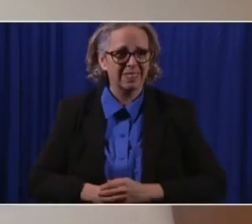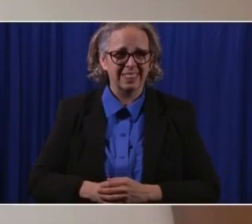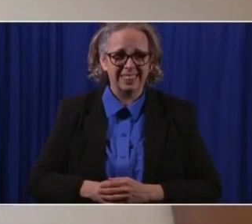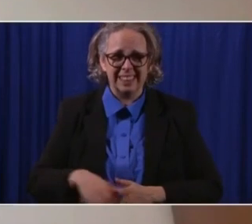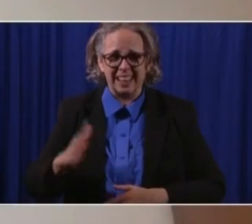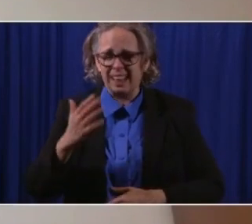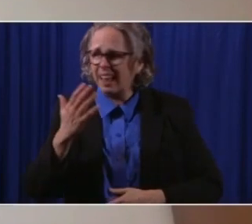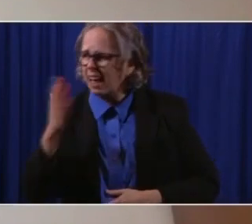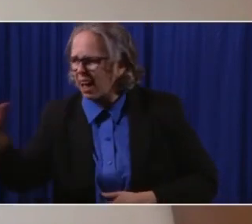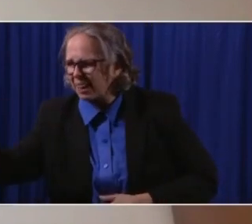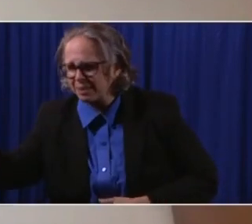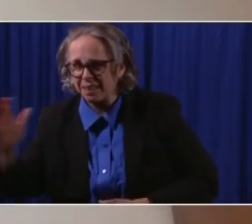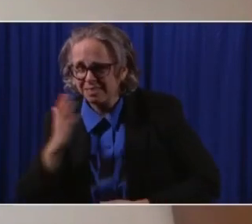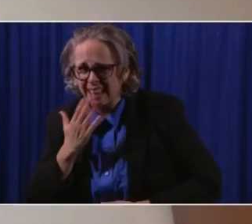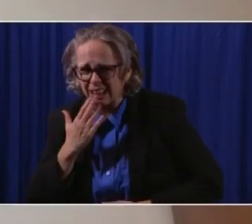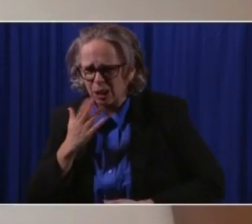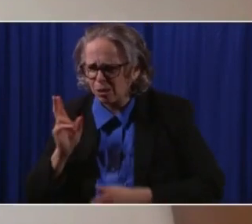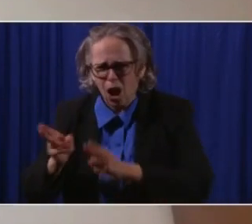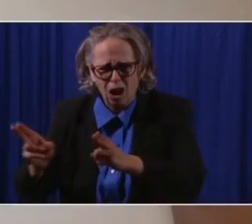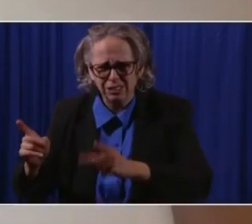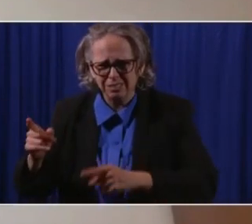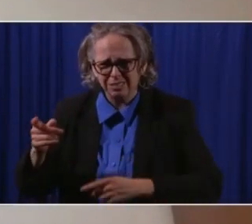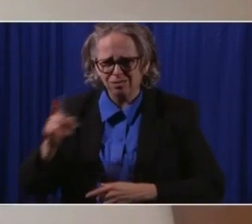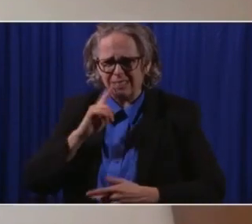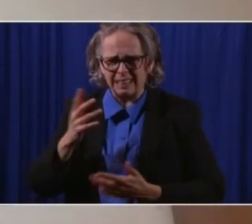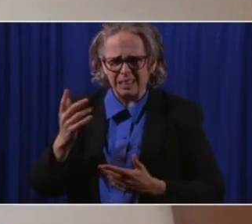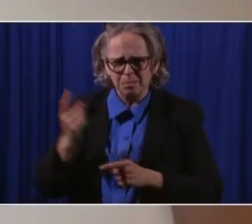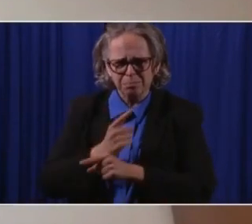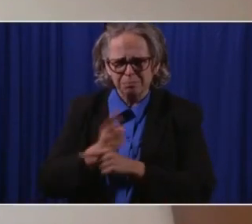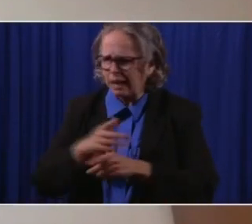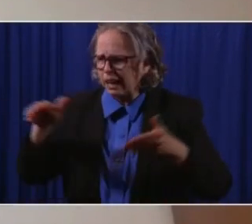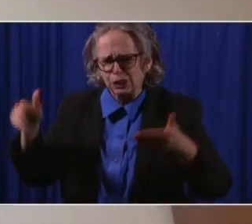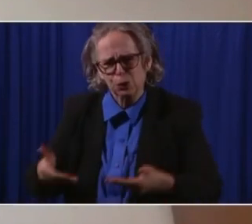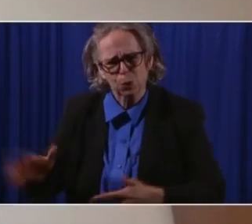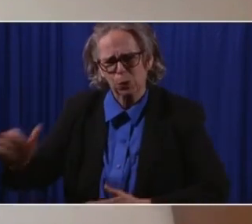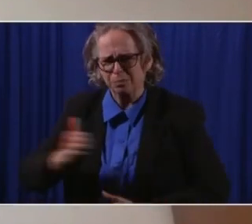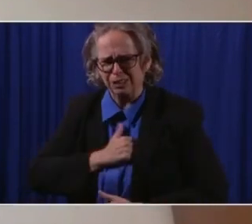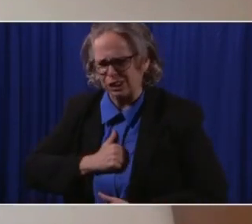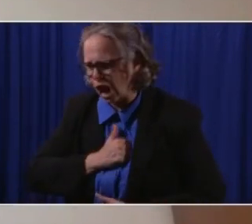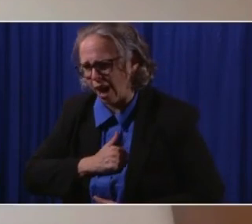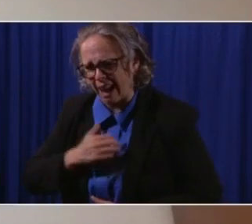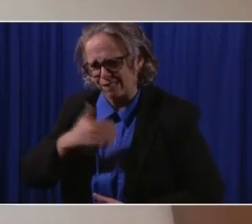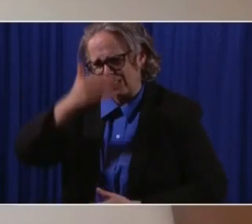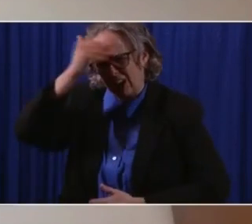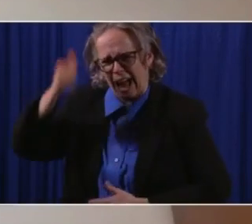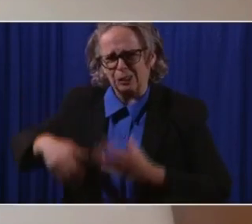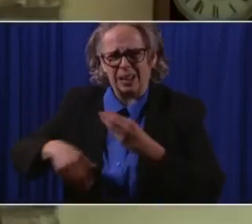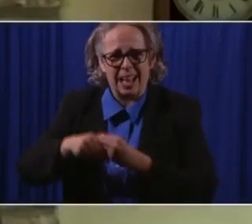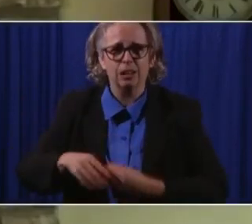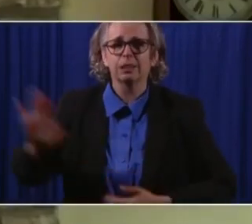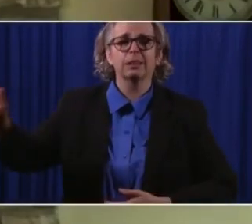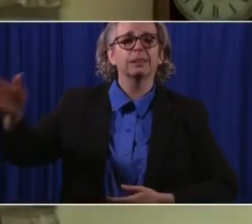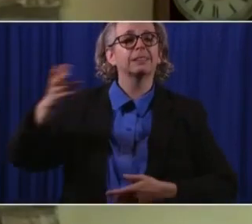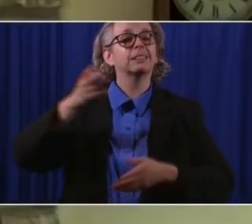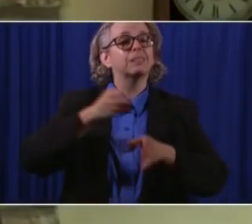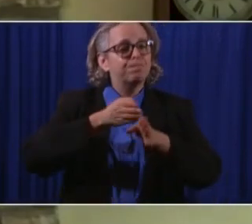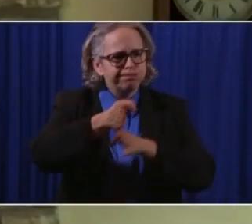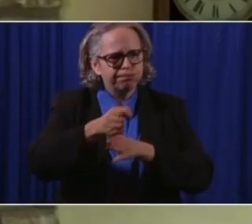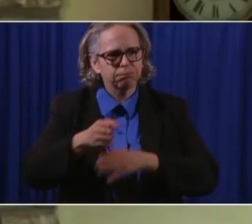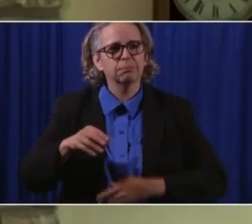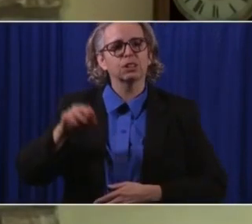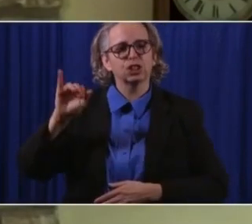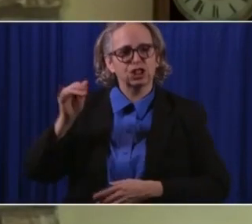from you. I didn't really give you the proper introduction, but let me just do it for everyone. Dr. Borchers specializes in sports medicine